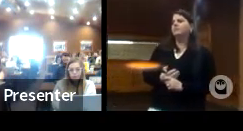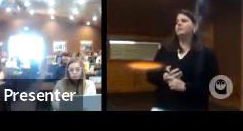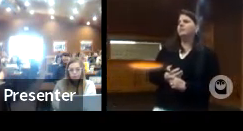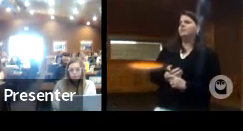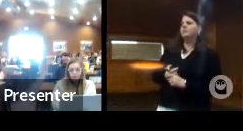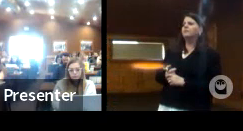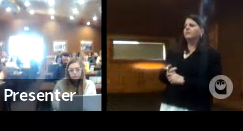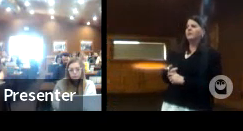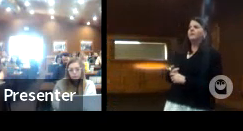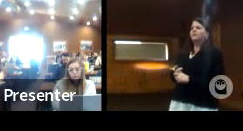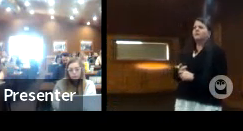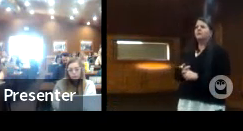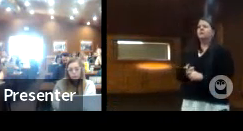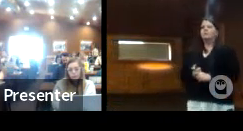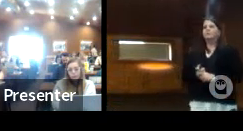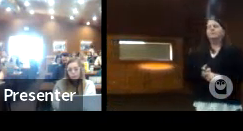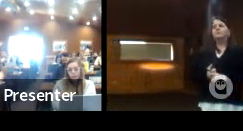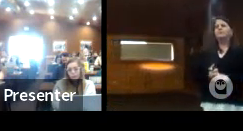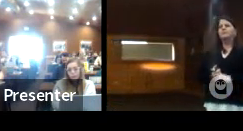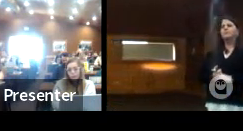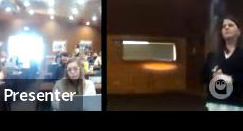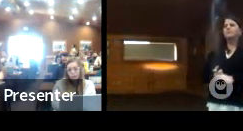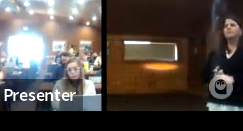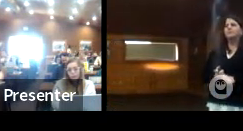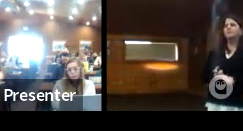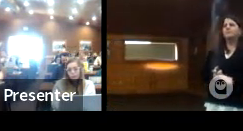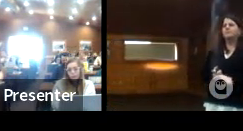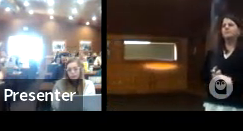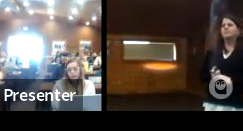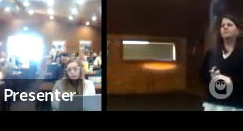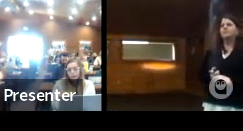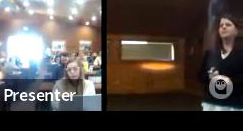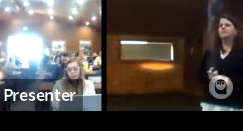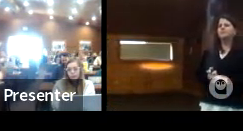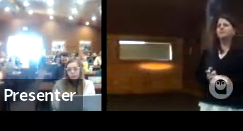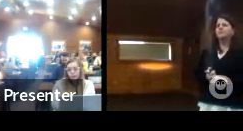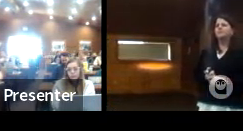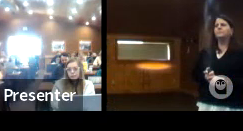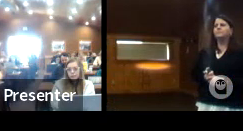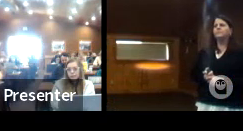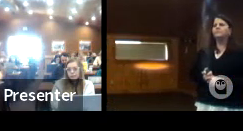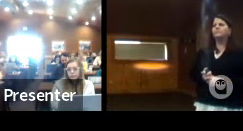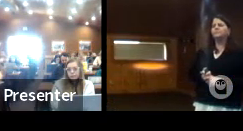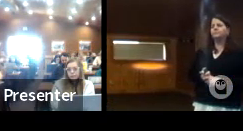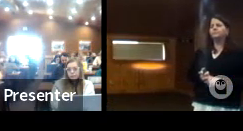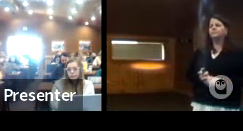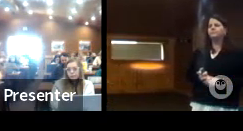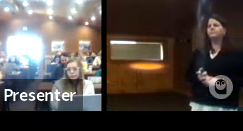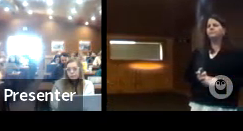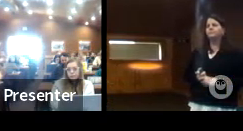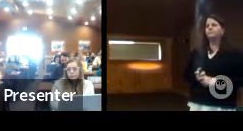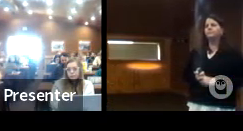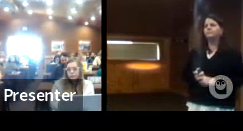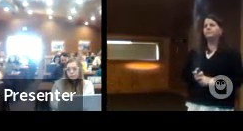comfortable with you providing the information. In a case that you've been involved with, and for most agencies, you know, you have a supervisor or coworker that was